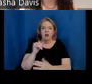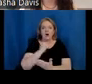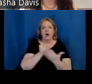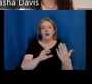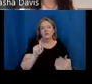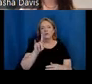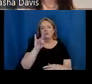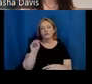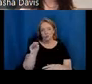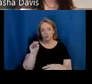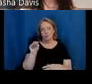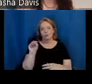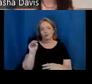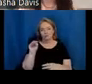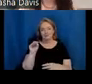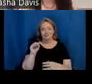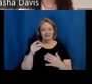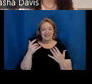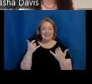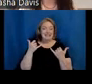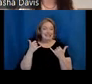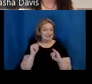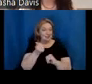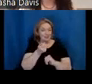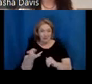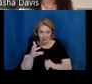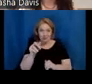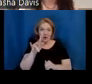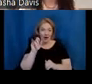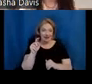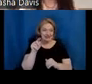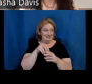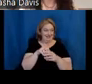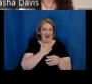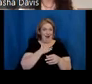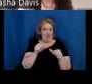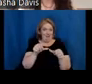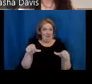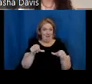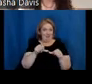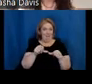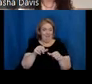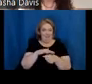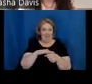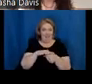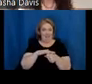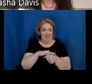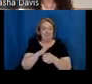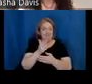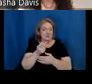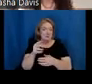20th century. There even are a few artists still in existence on the block. So there are some still